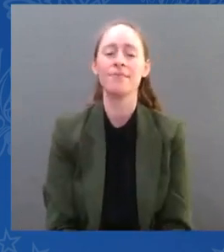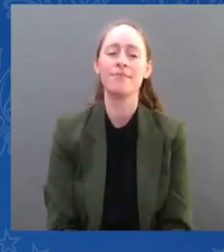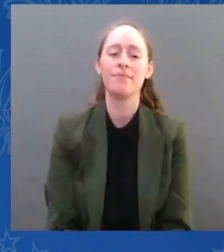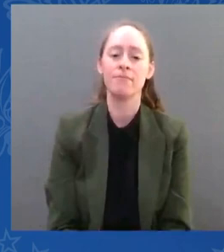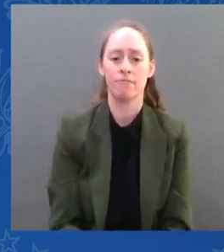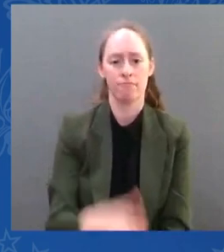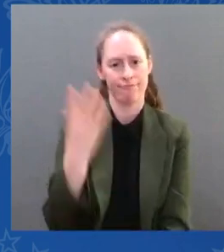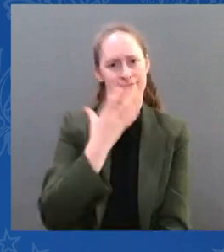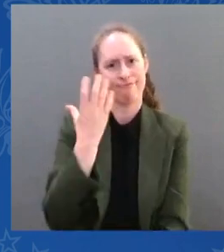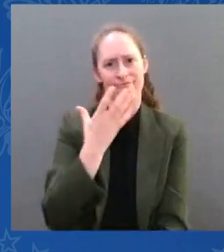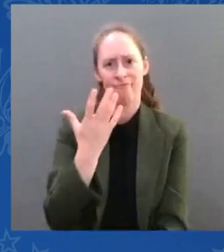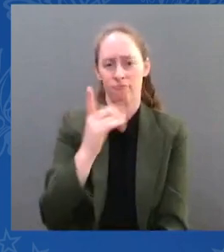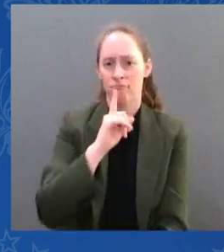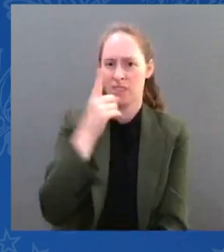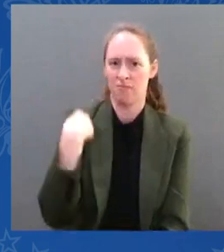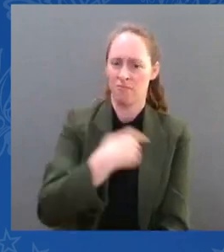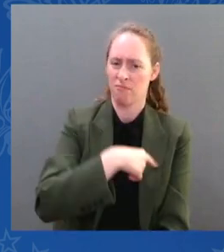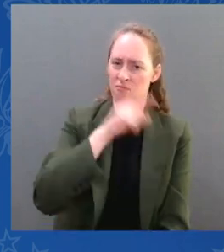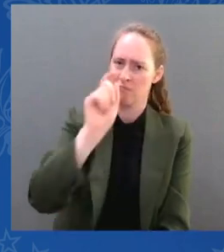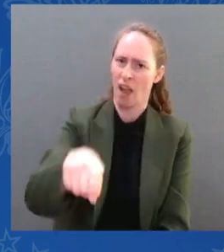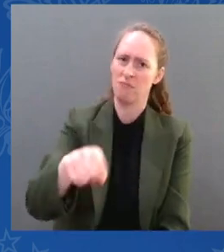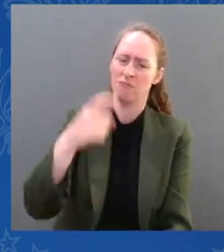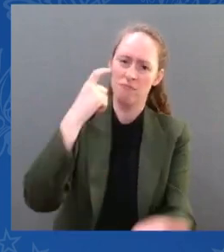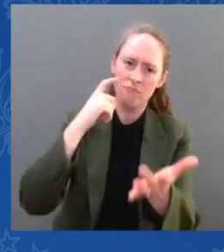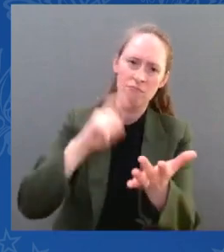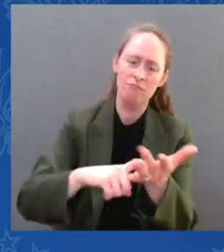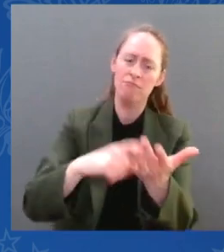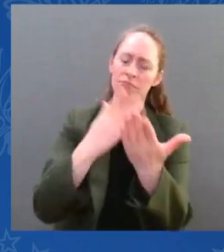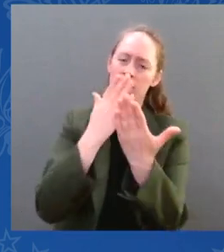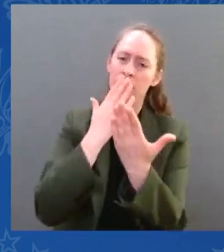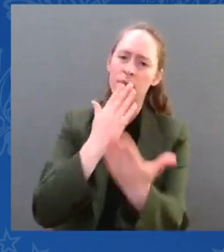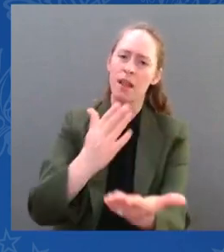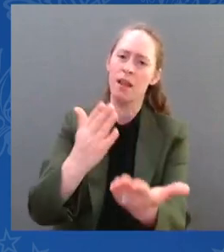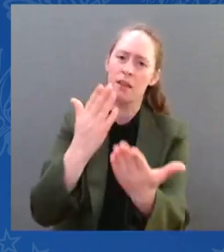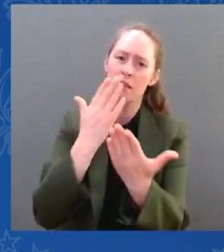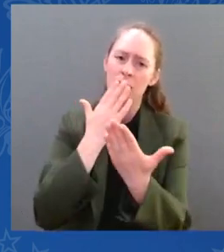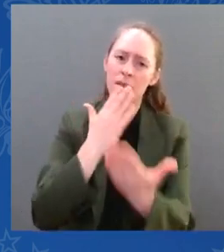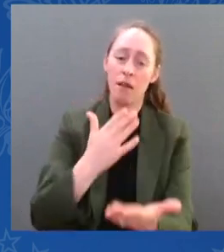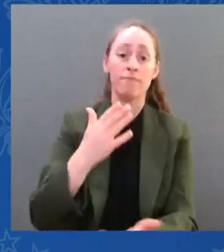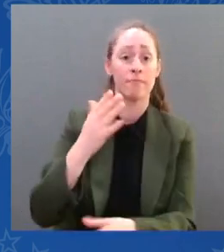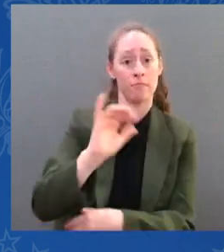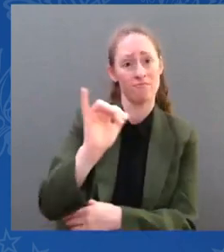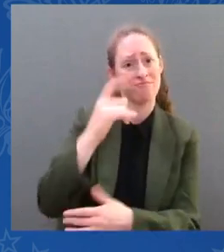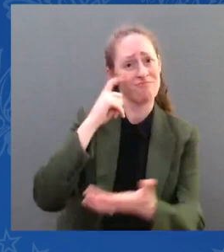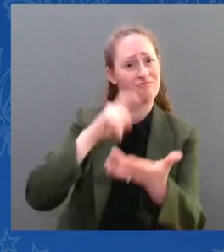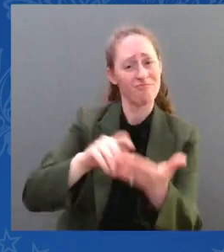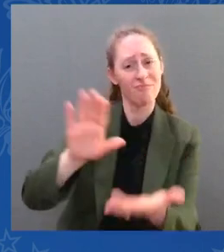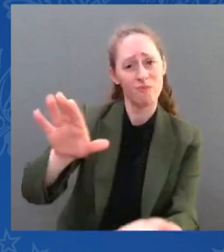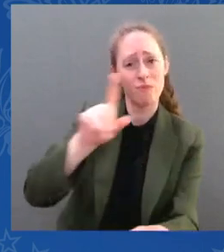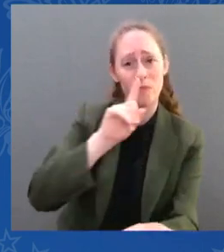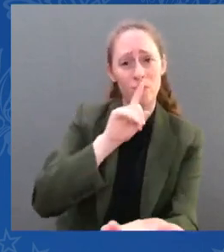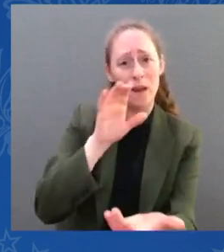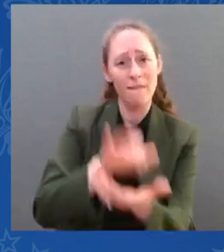with you today, give her our love as well. I'm grateful for all you've given to our country, and that